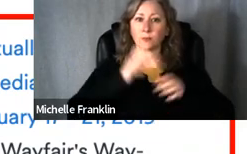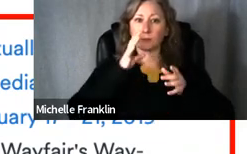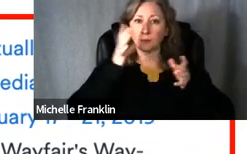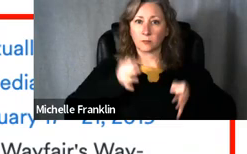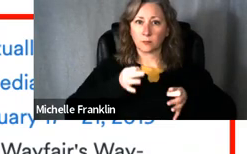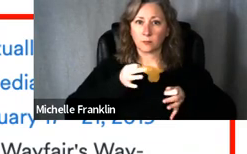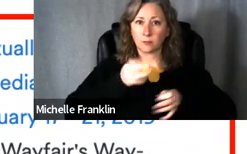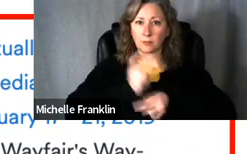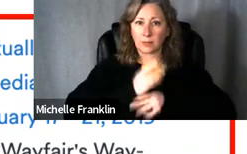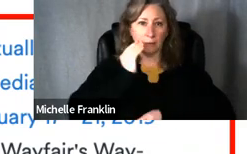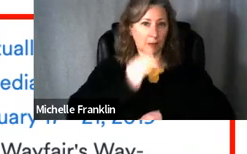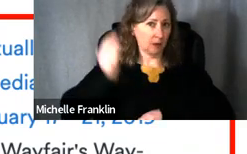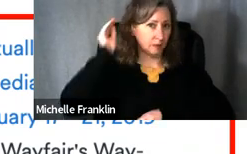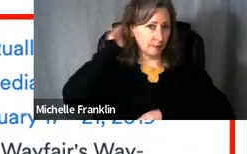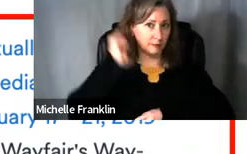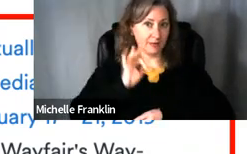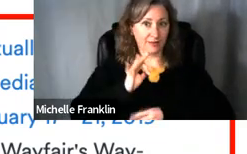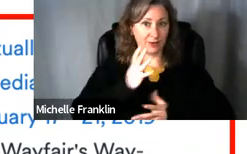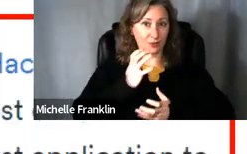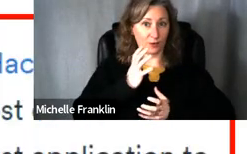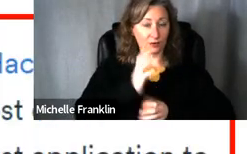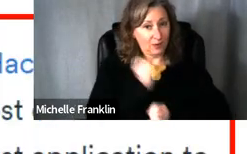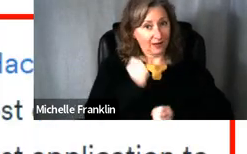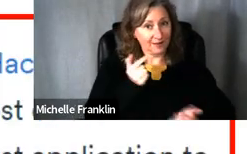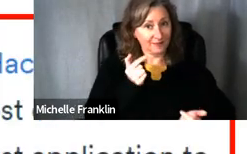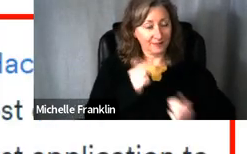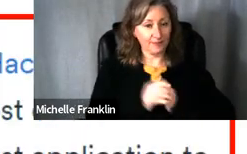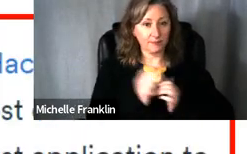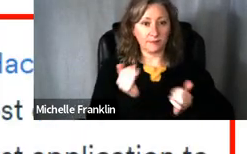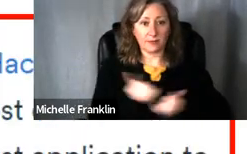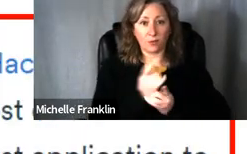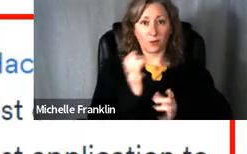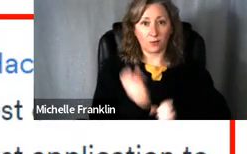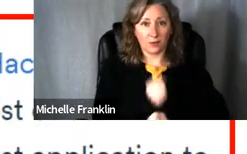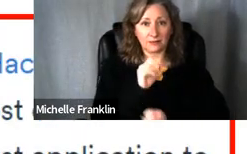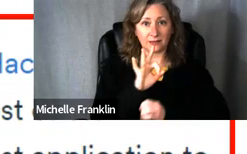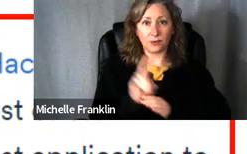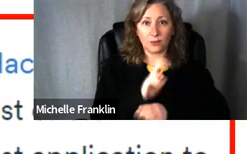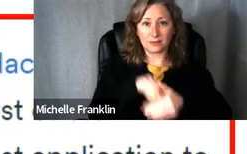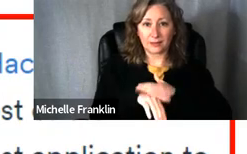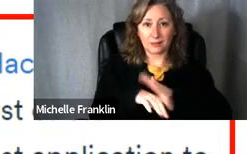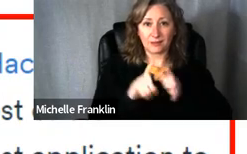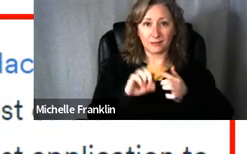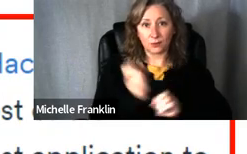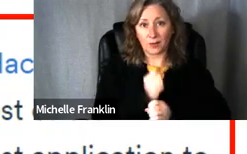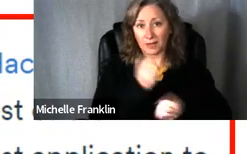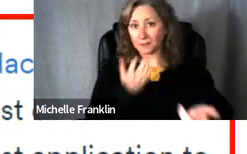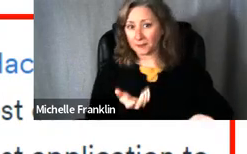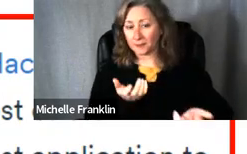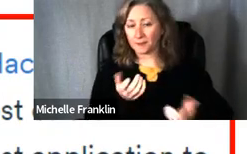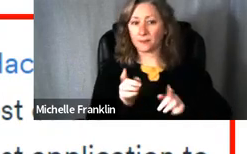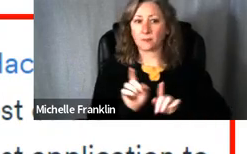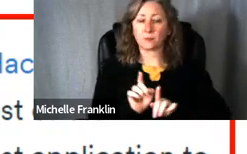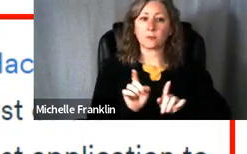that in mind if you're interested in winning. You know, everybody wins when you use accessibility to win. And then